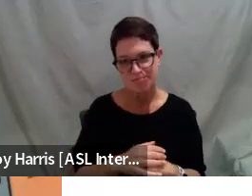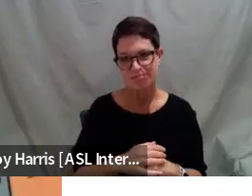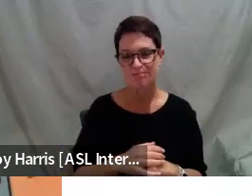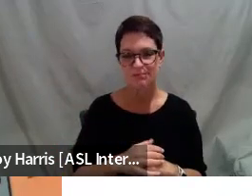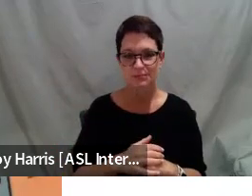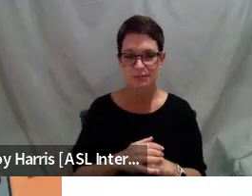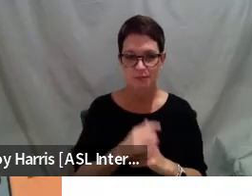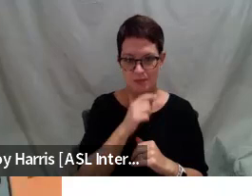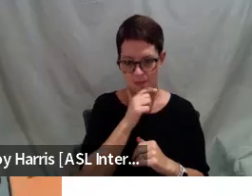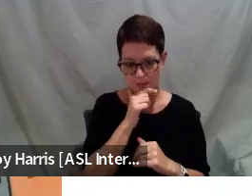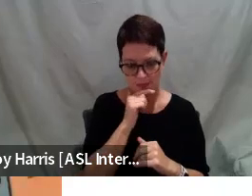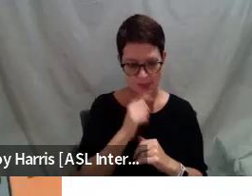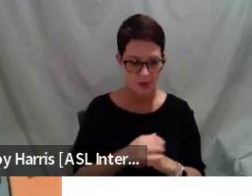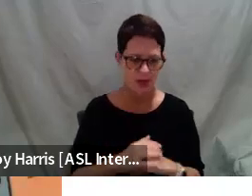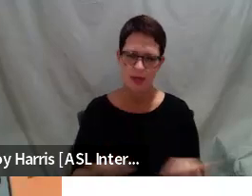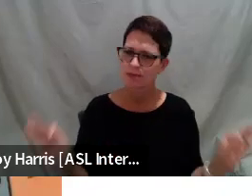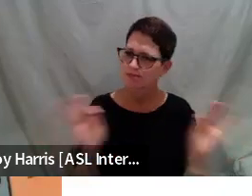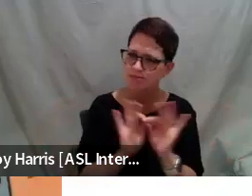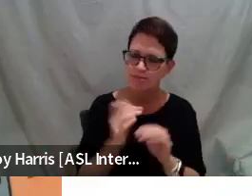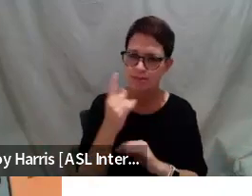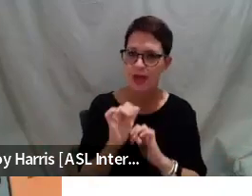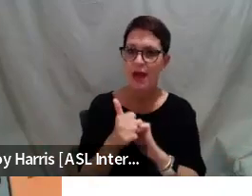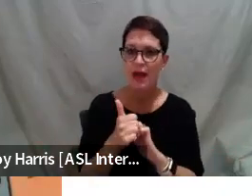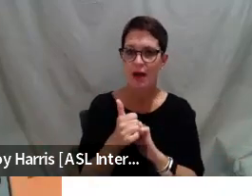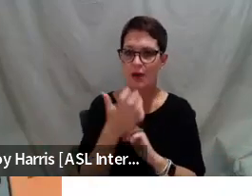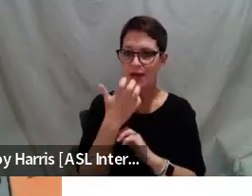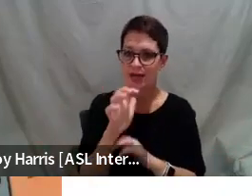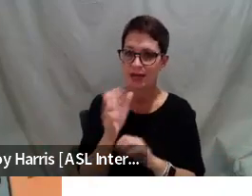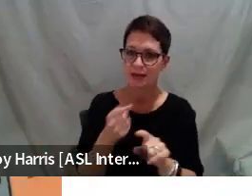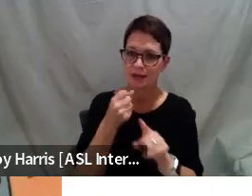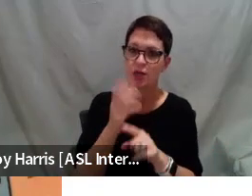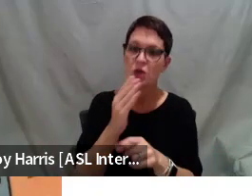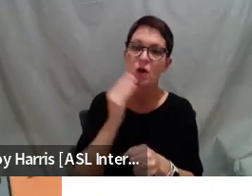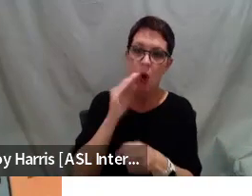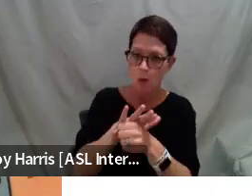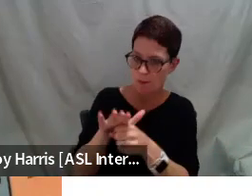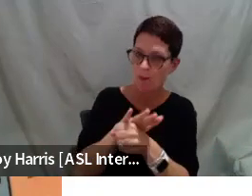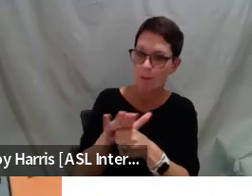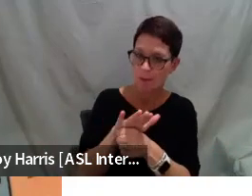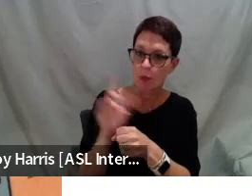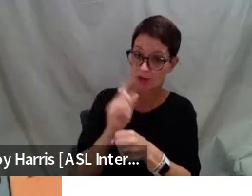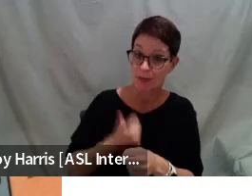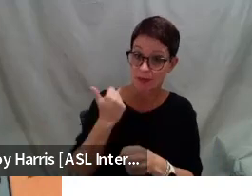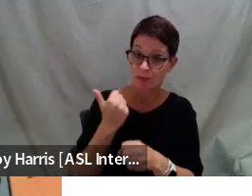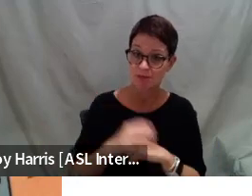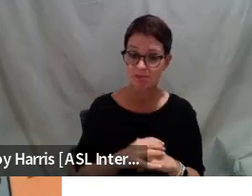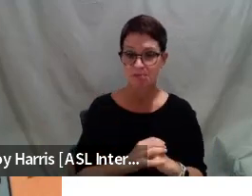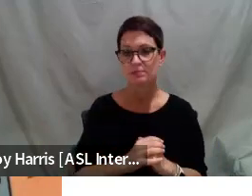really important to understand how heat affects your area of the city.